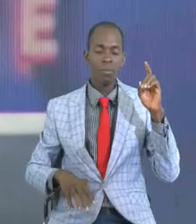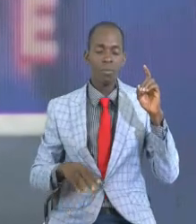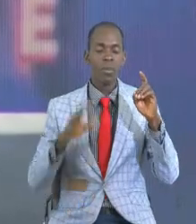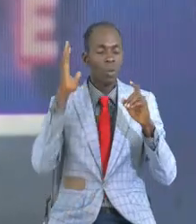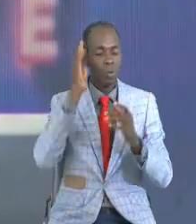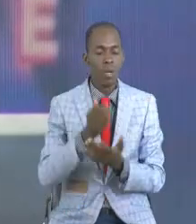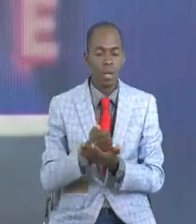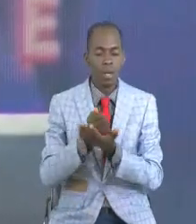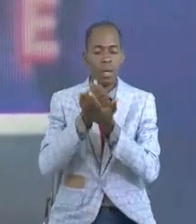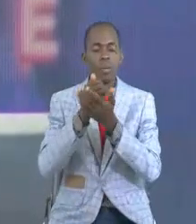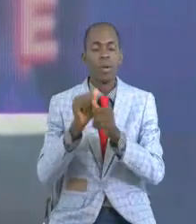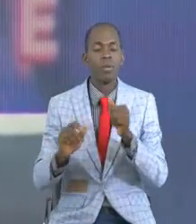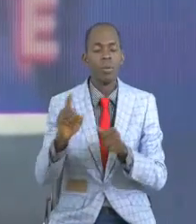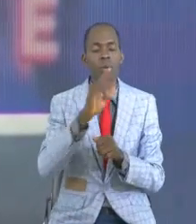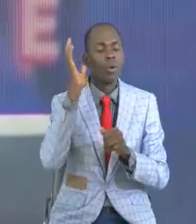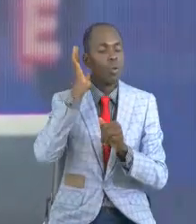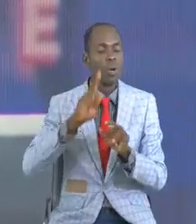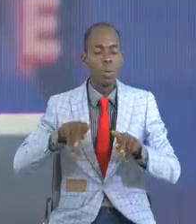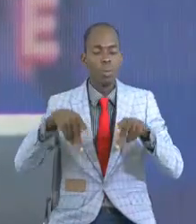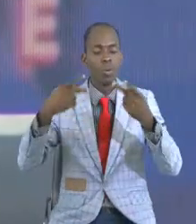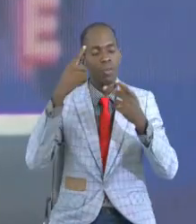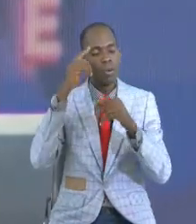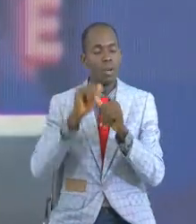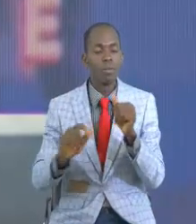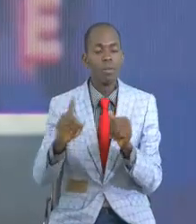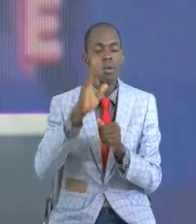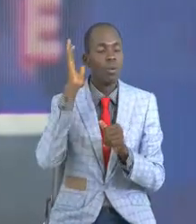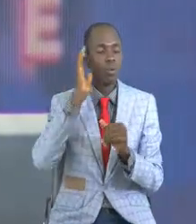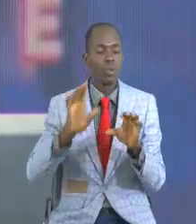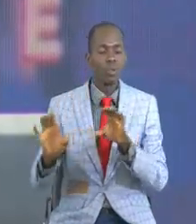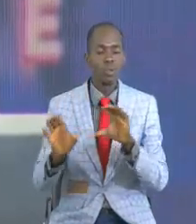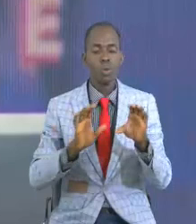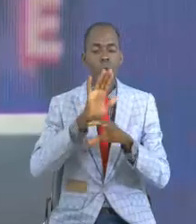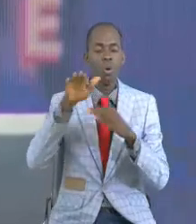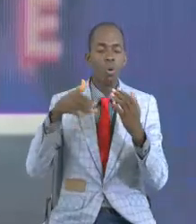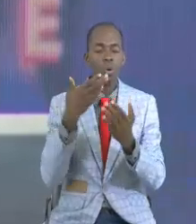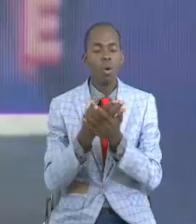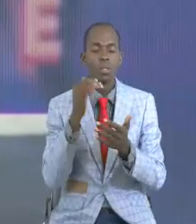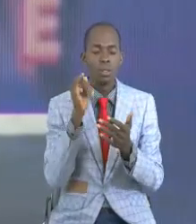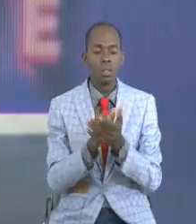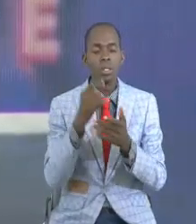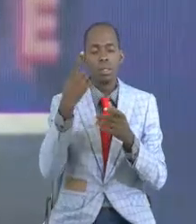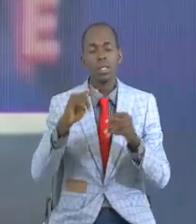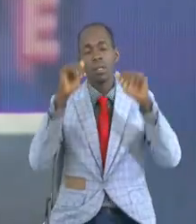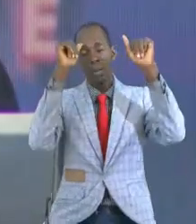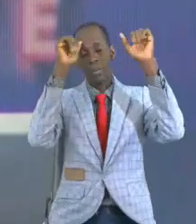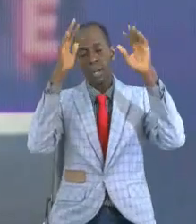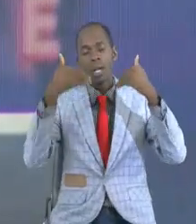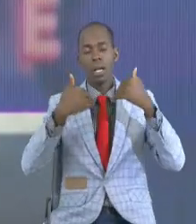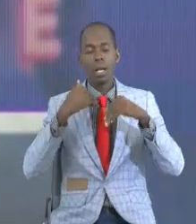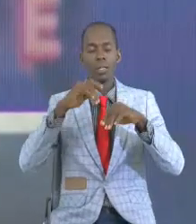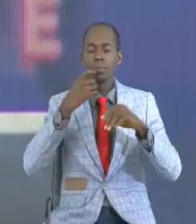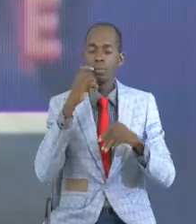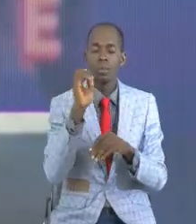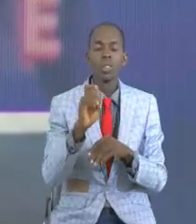everyone. He'll provide for everyone. He will do all that the Father has ordained. He will do in